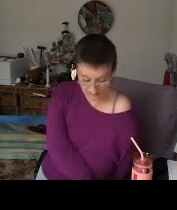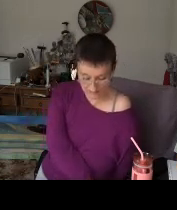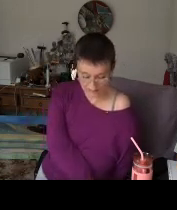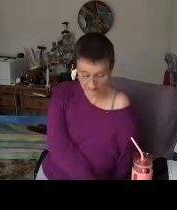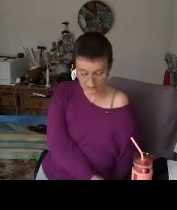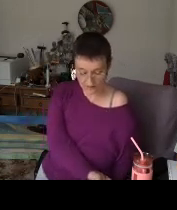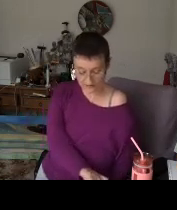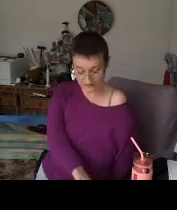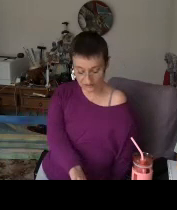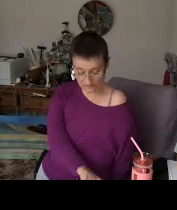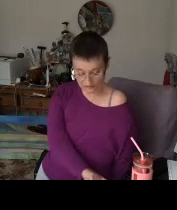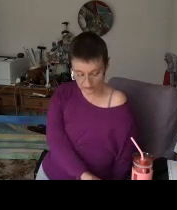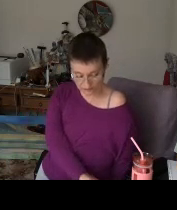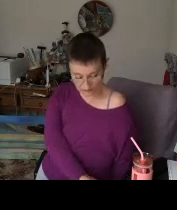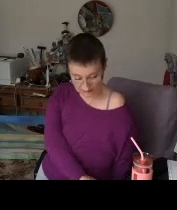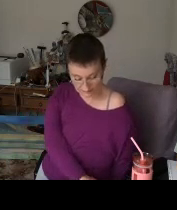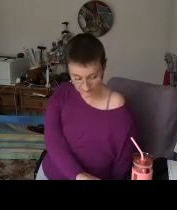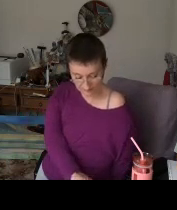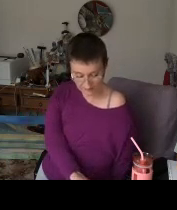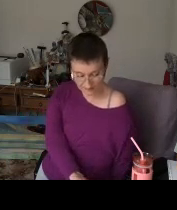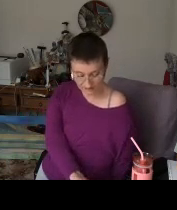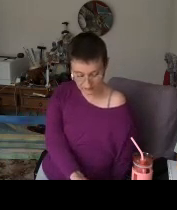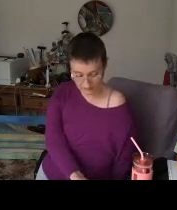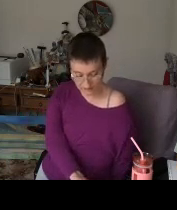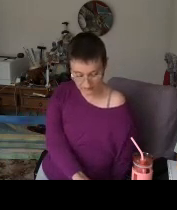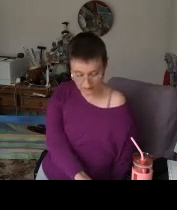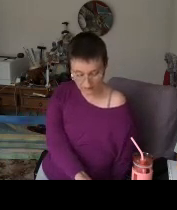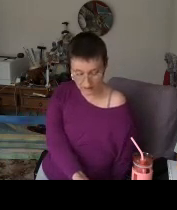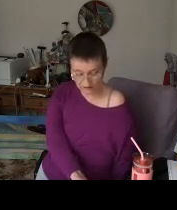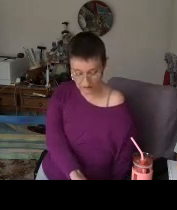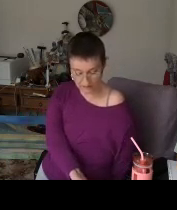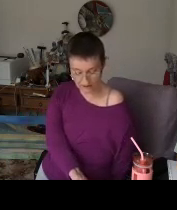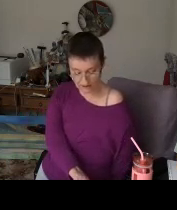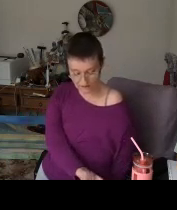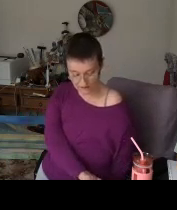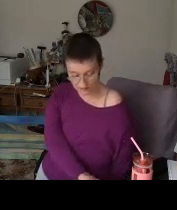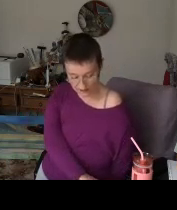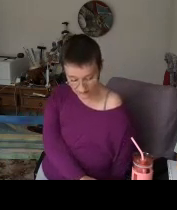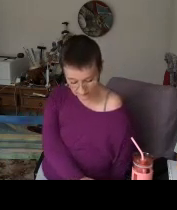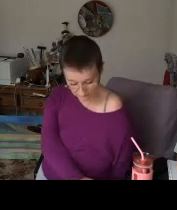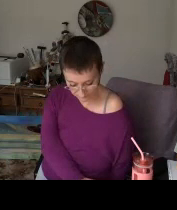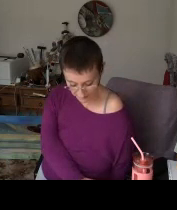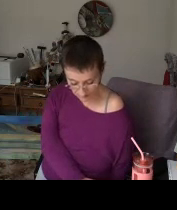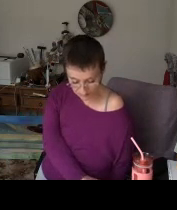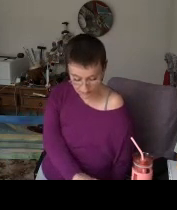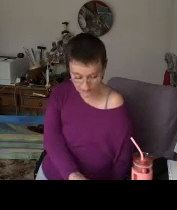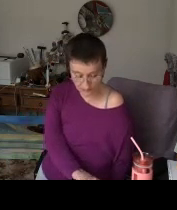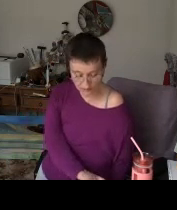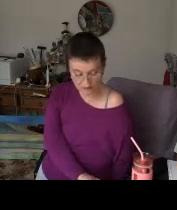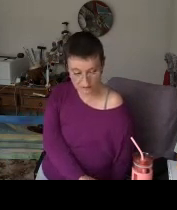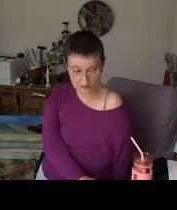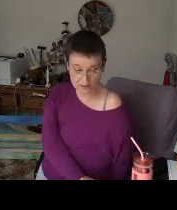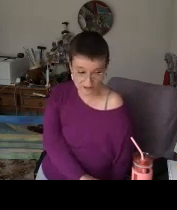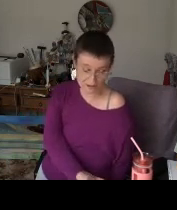sketchbooks with several artists across the country. The next one down, we've got Postcard Art Express, which was